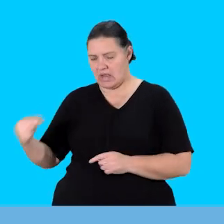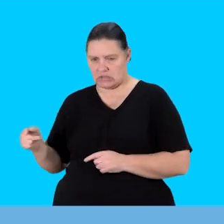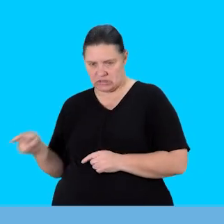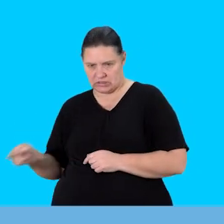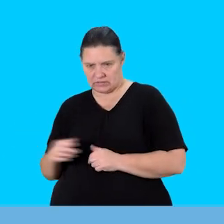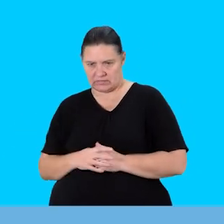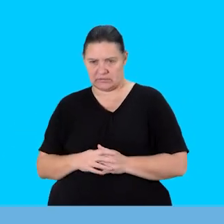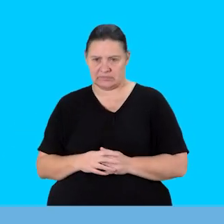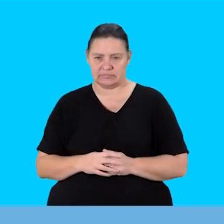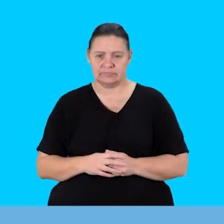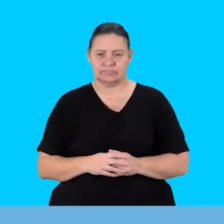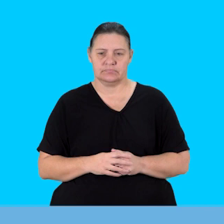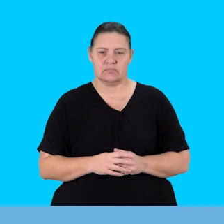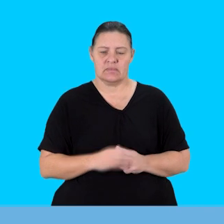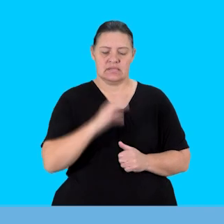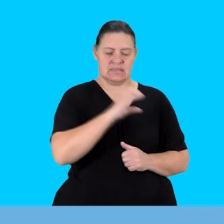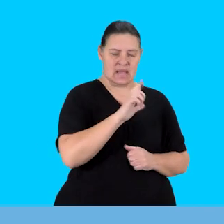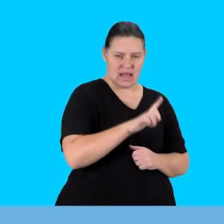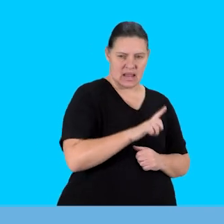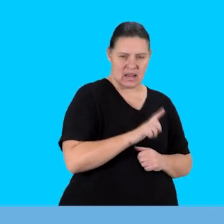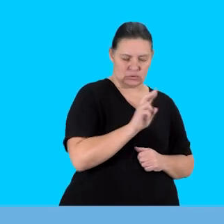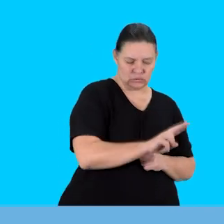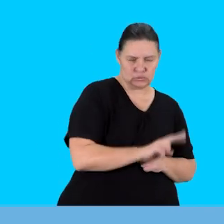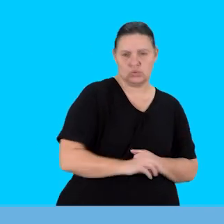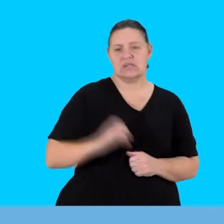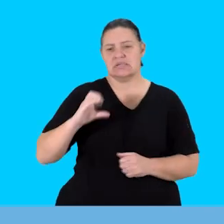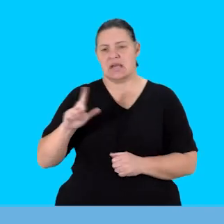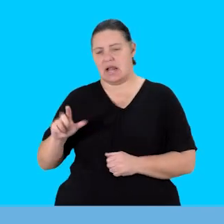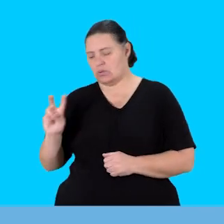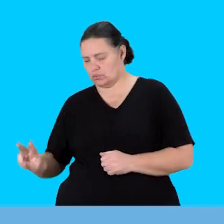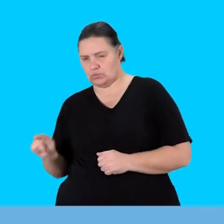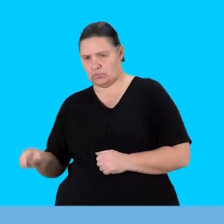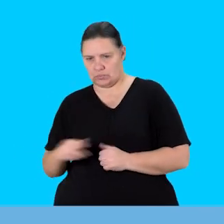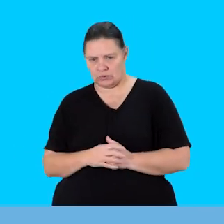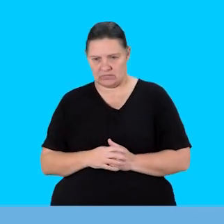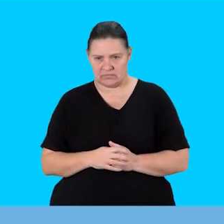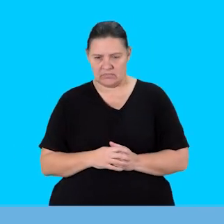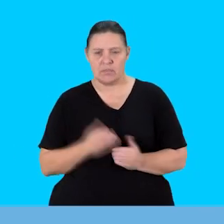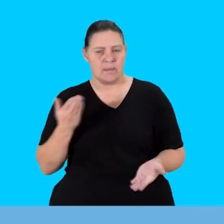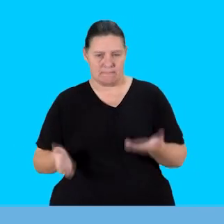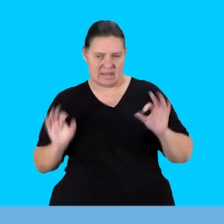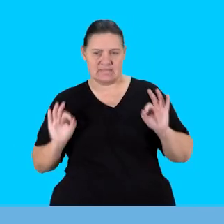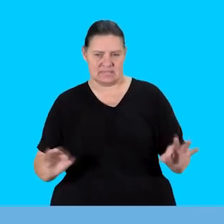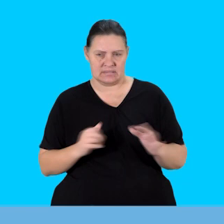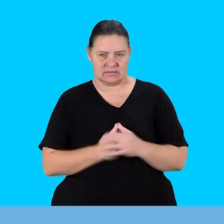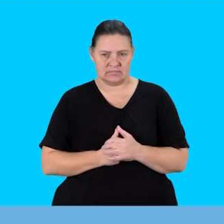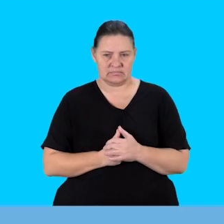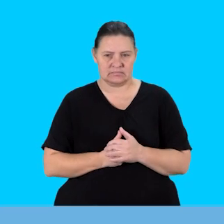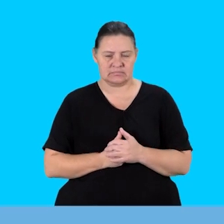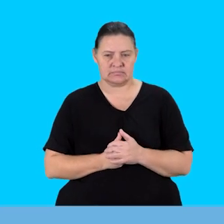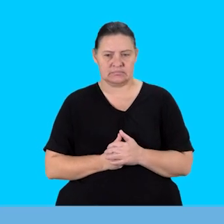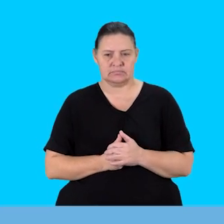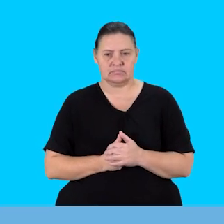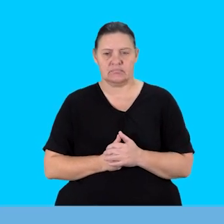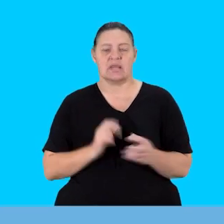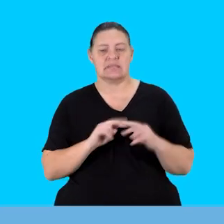hydrogens, 2 hydrogens. Also, 2 chlorines, 2 chlorines. So everything else